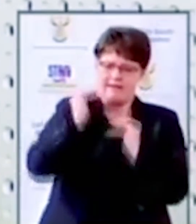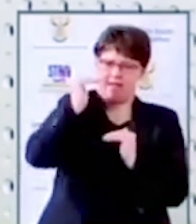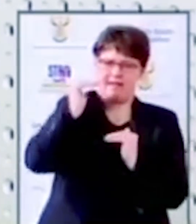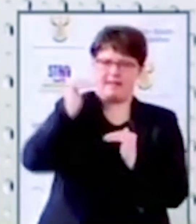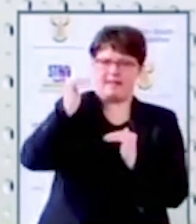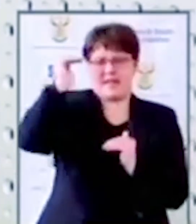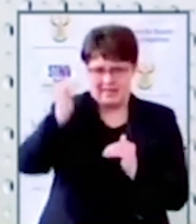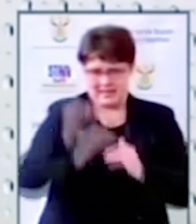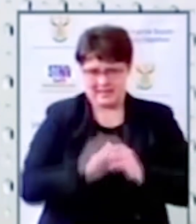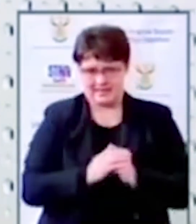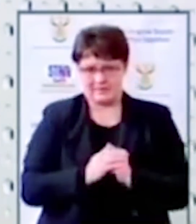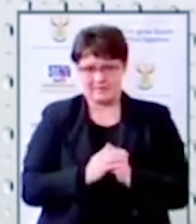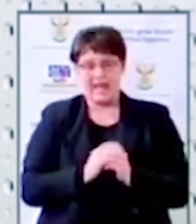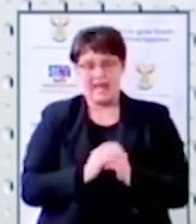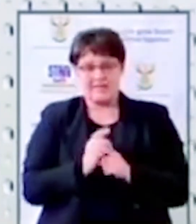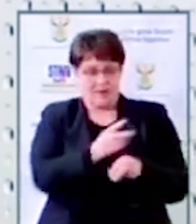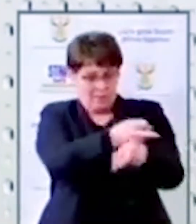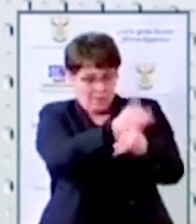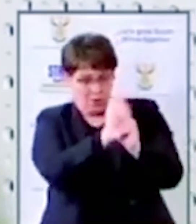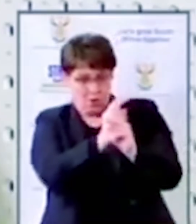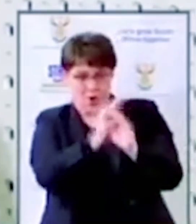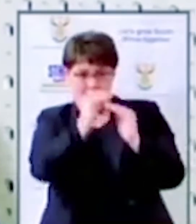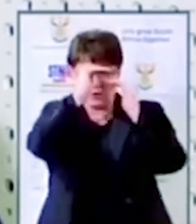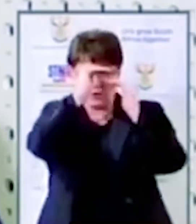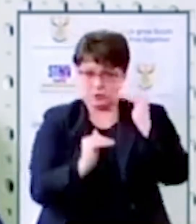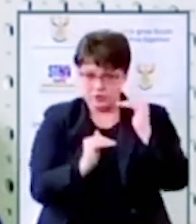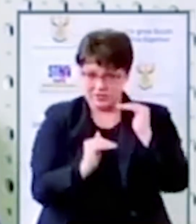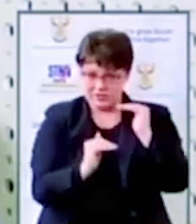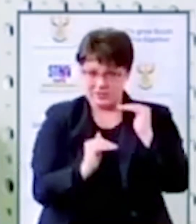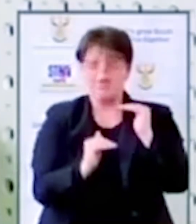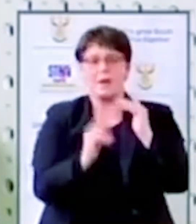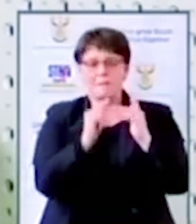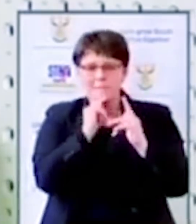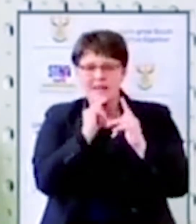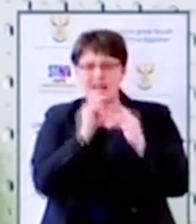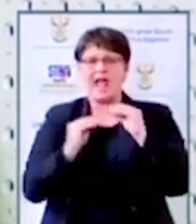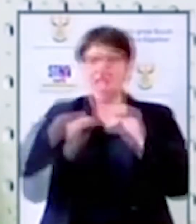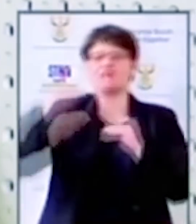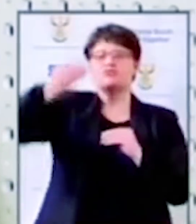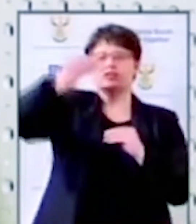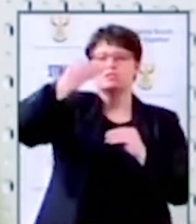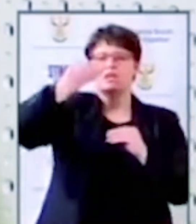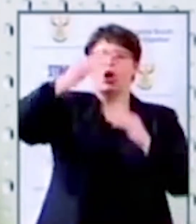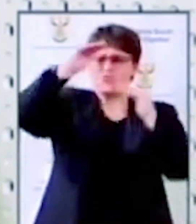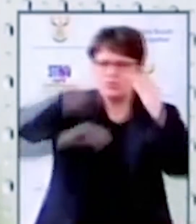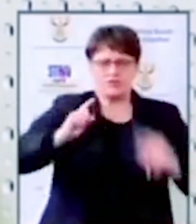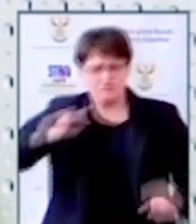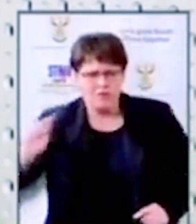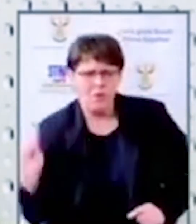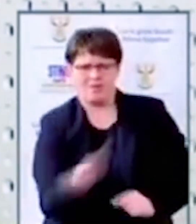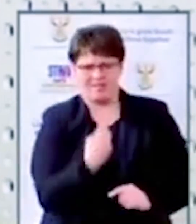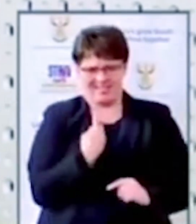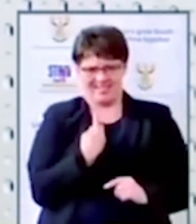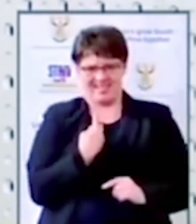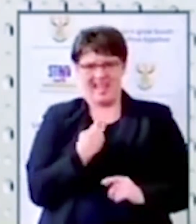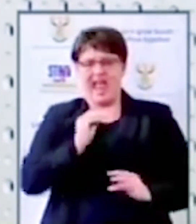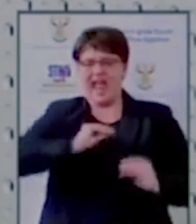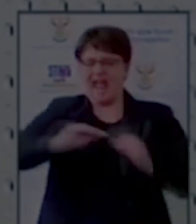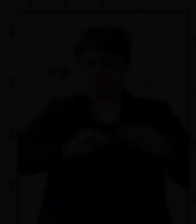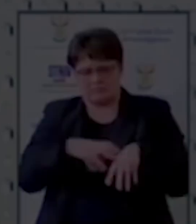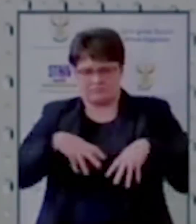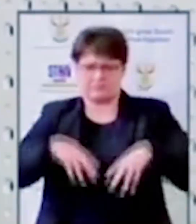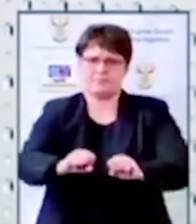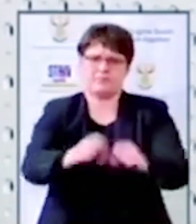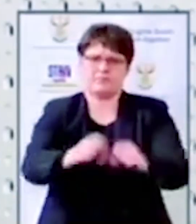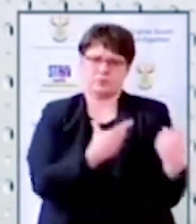we reduce this debt, we will reduce interest rates for everyone, and we will unleash investment and